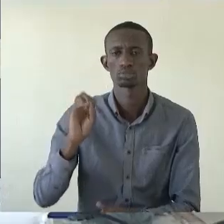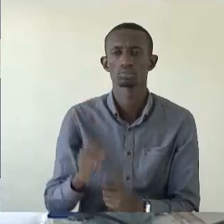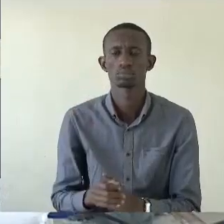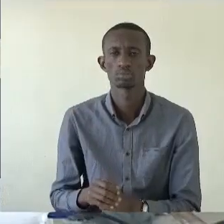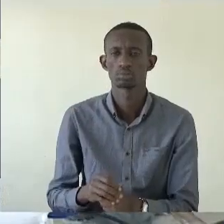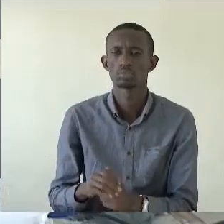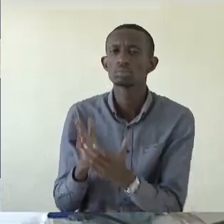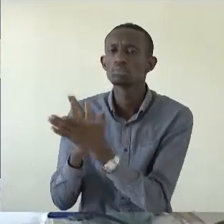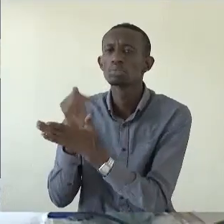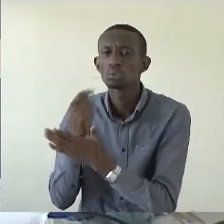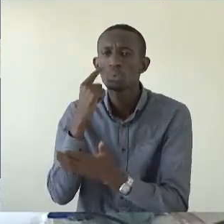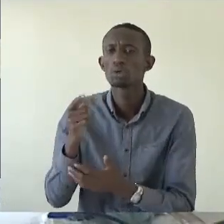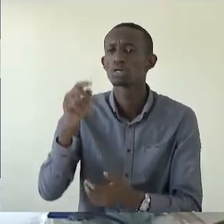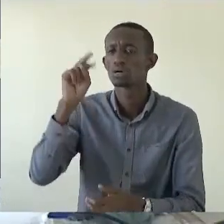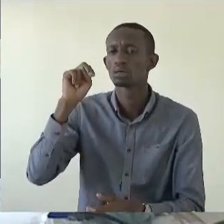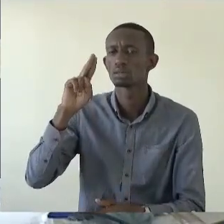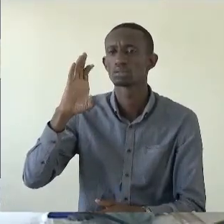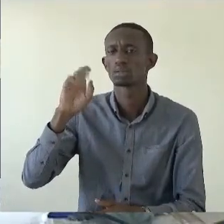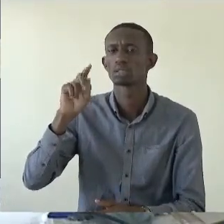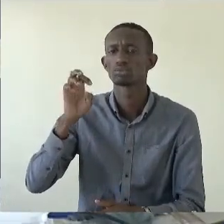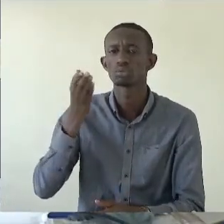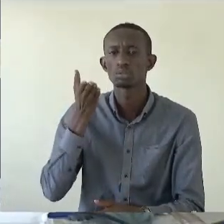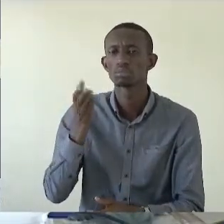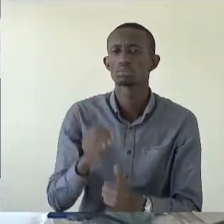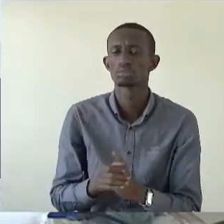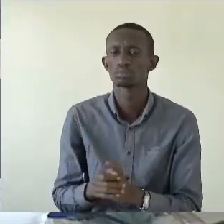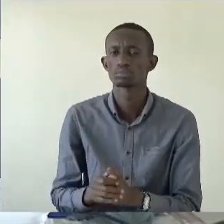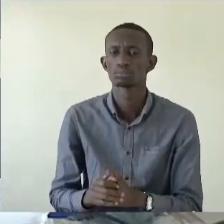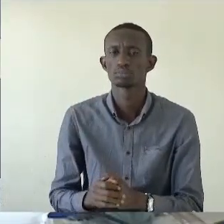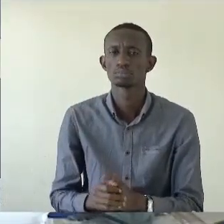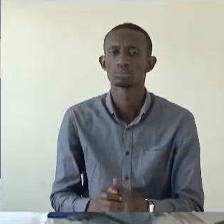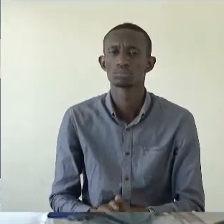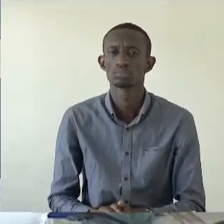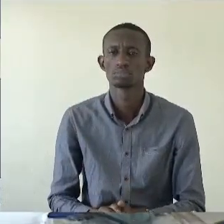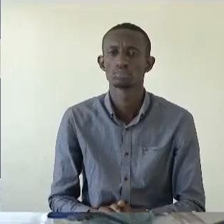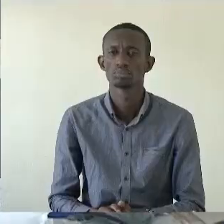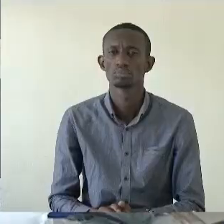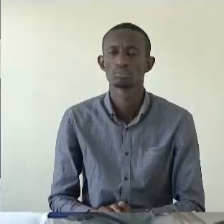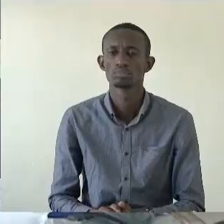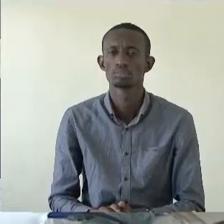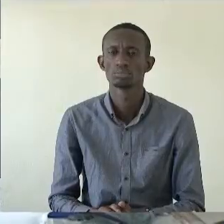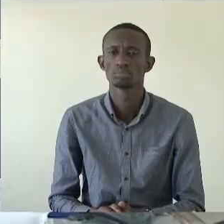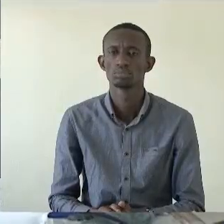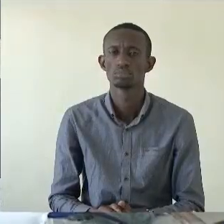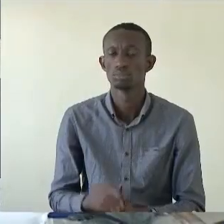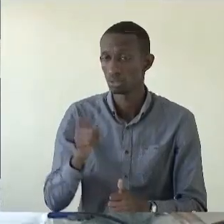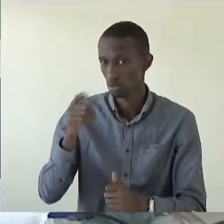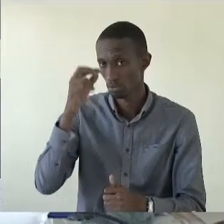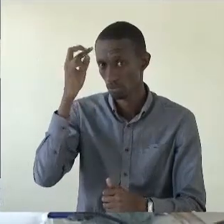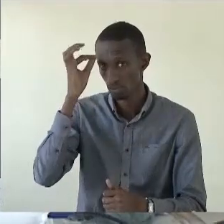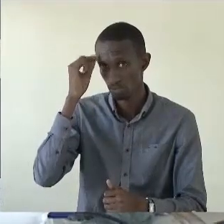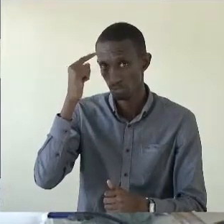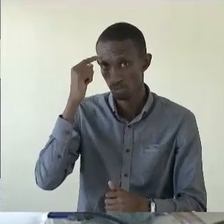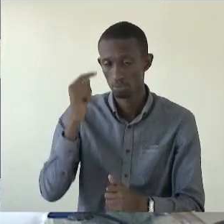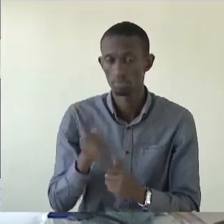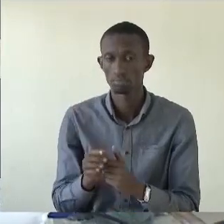because we see the nitronium ion is substituted on the benzene. So that is for